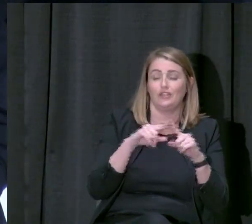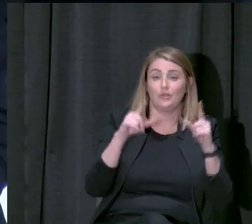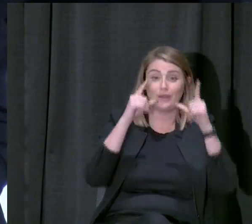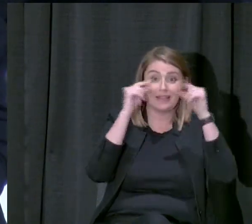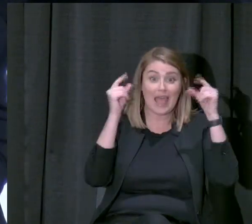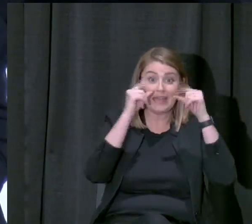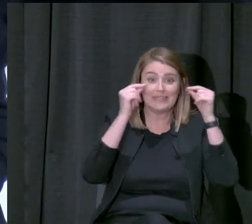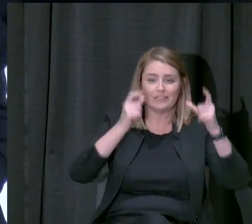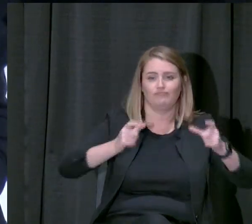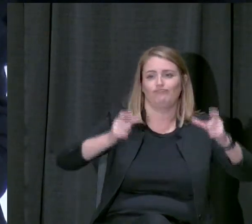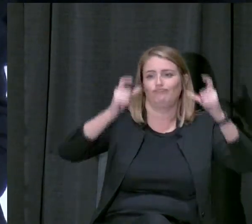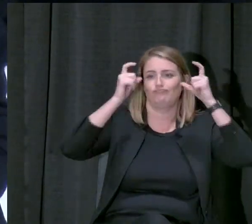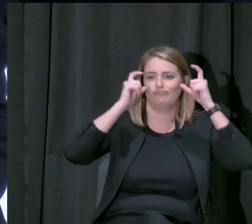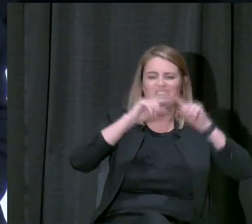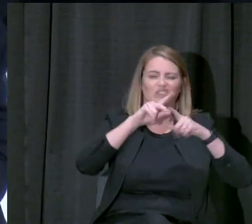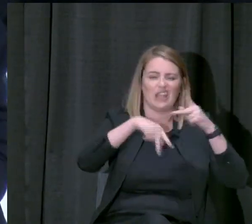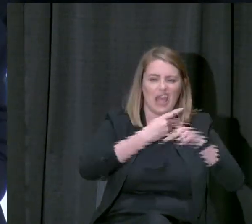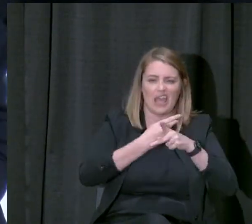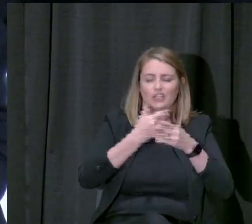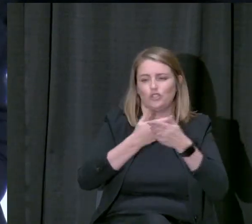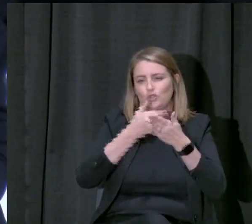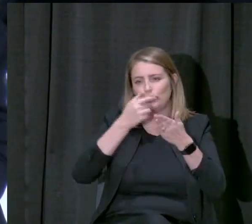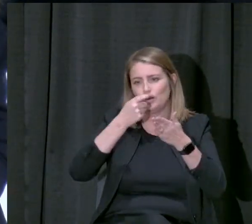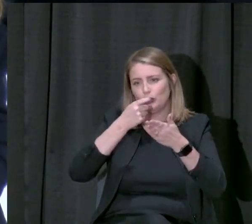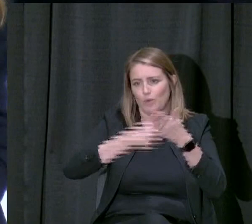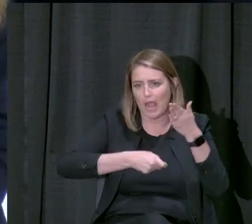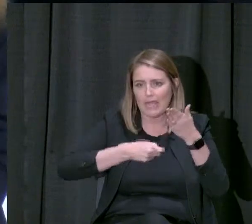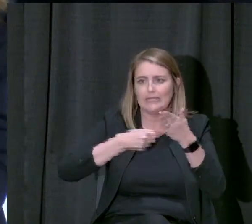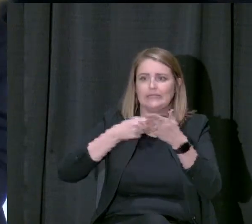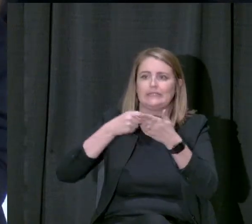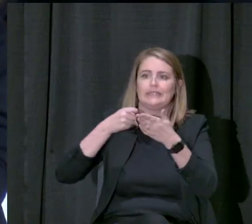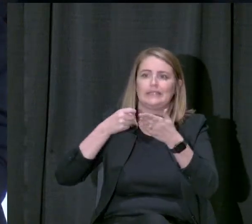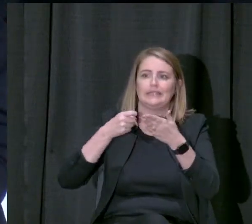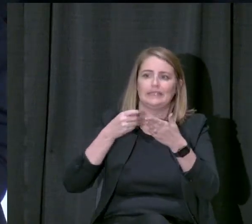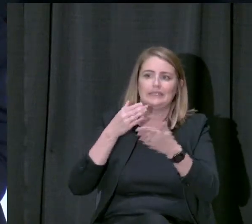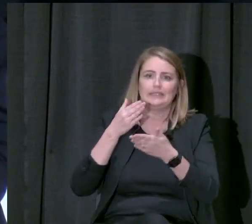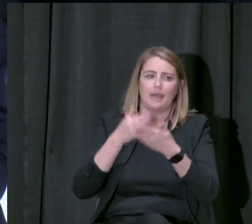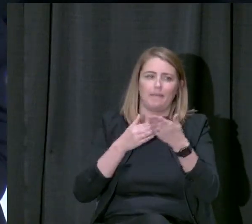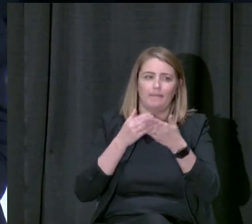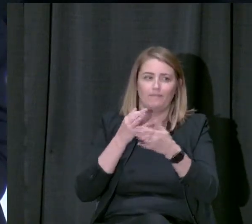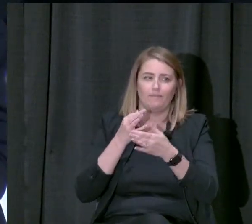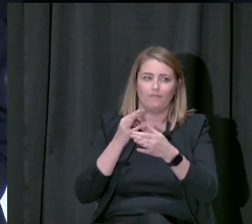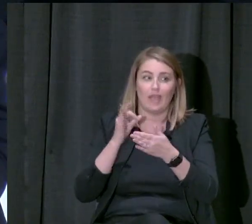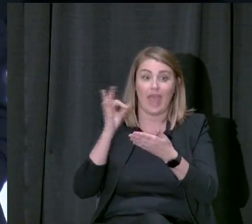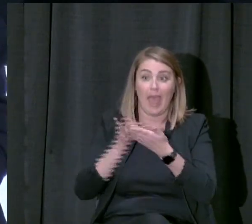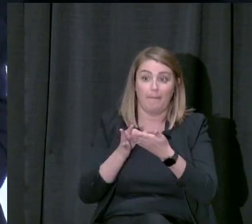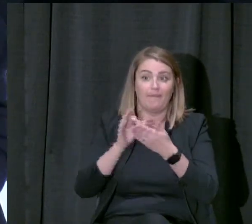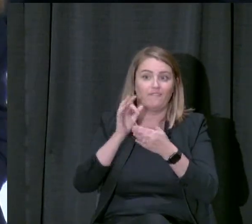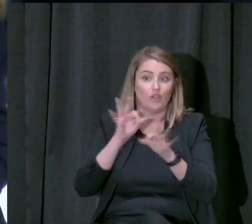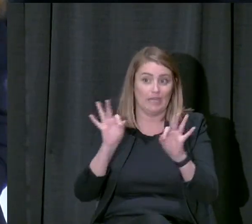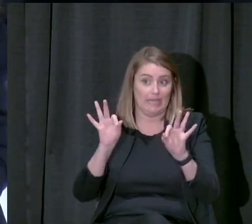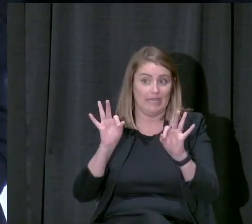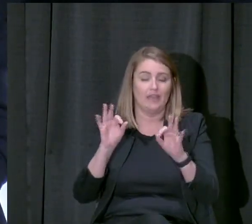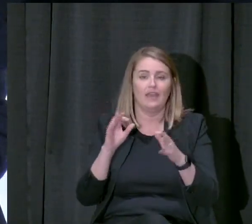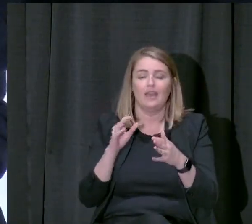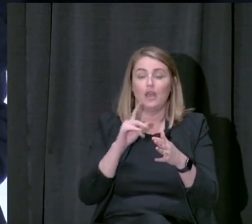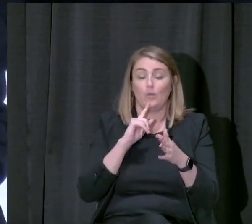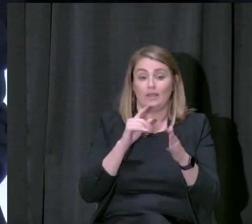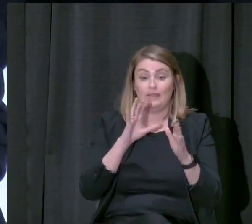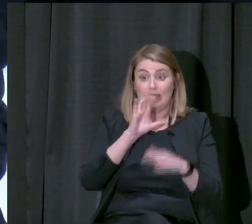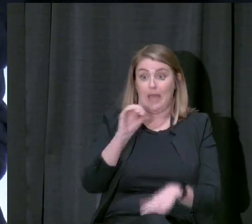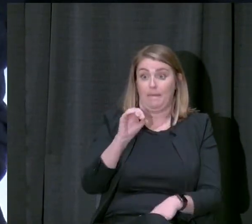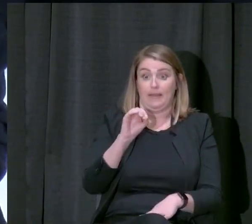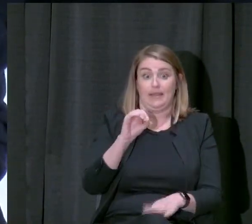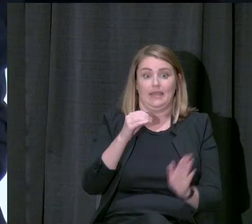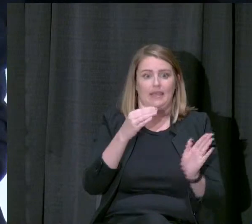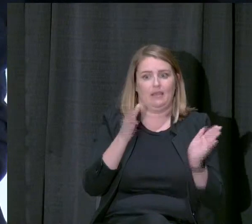and new price points and taking our app free and just generally pivoting and changing the company so that we could be